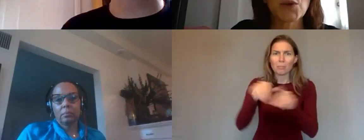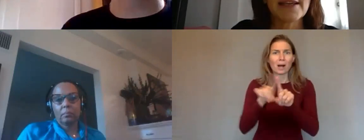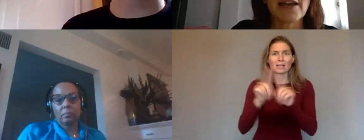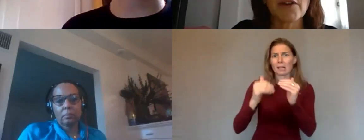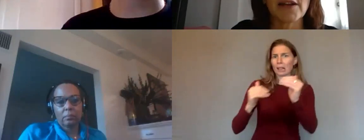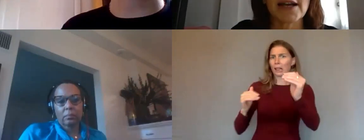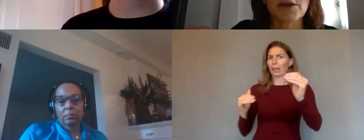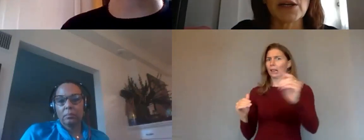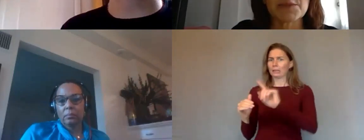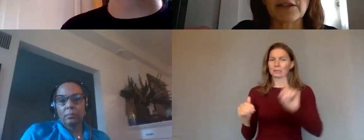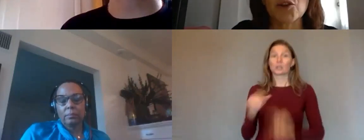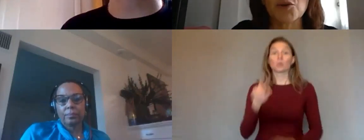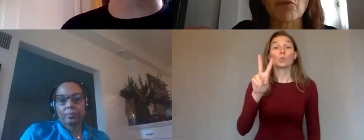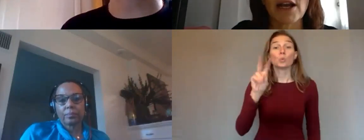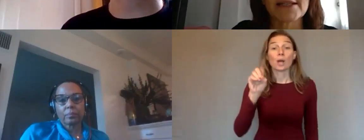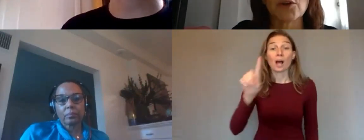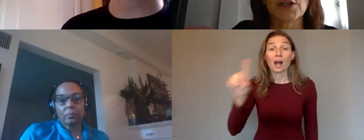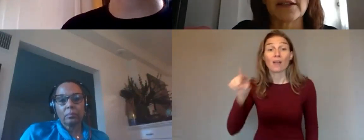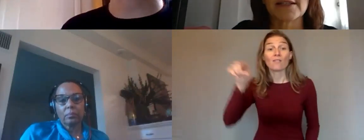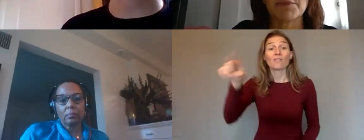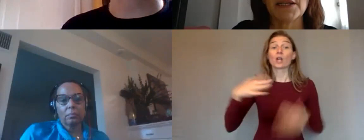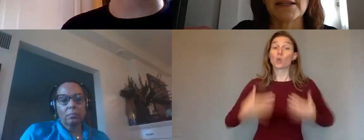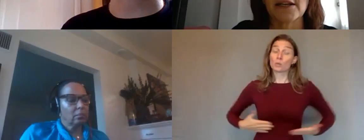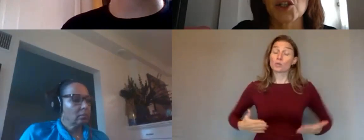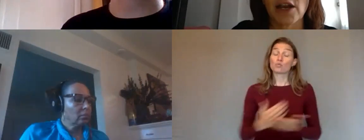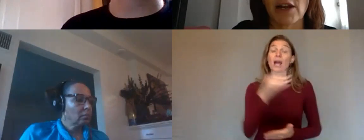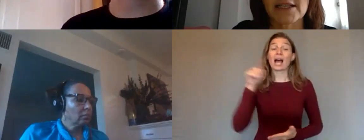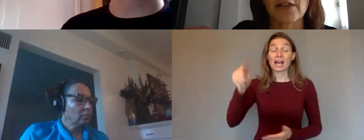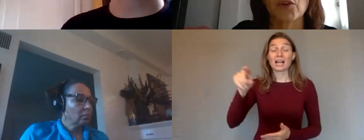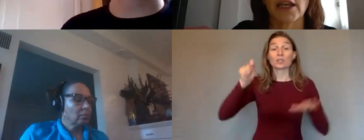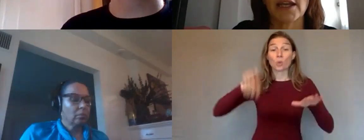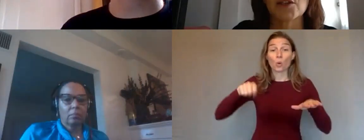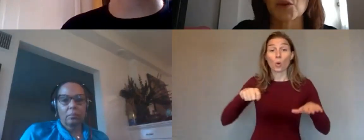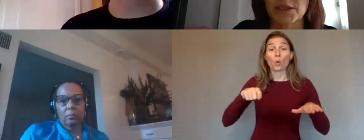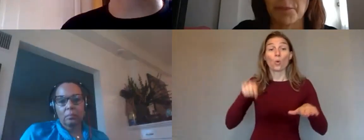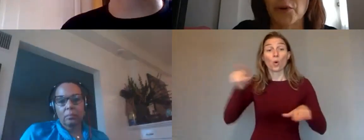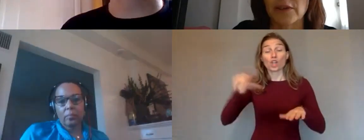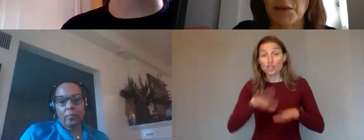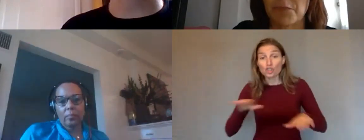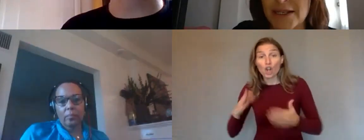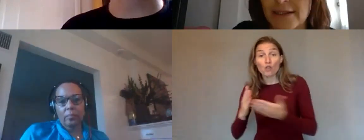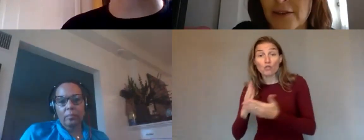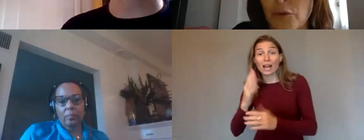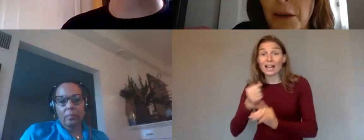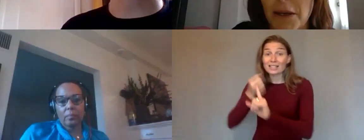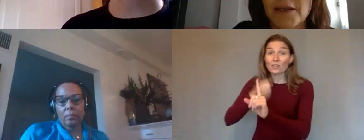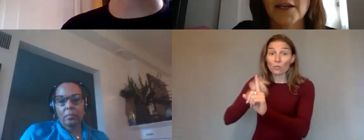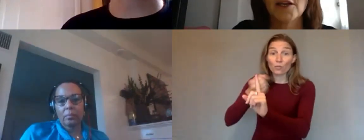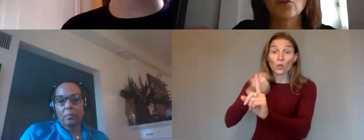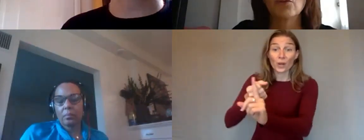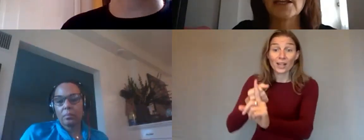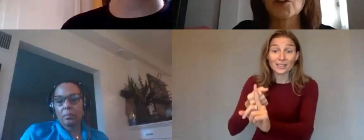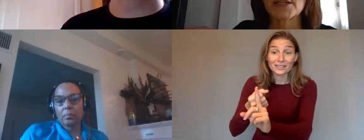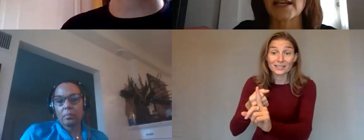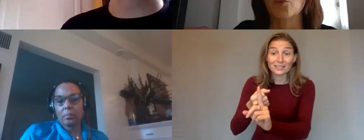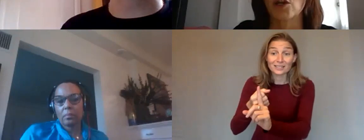In 2011, as a well-respected human rights lawyer in disability and child rights advocate, she was appointed by President Obama